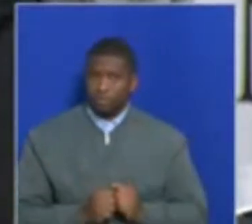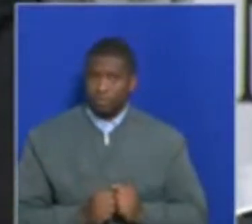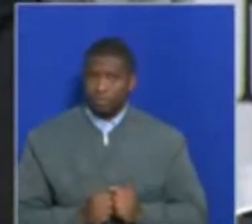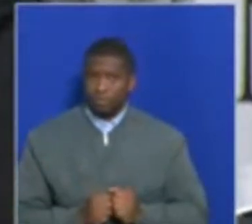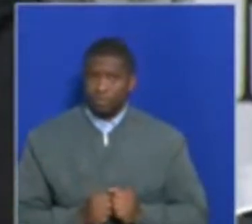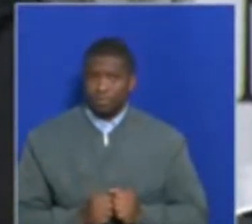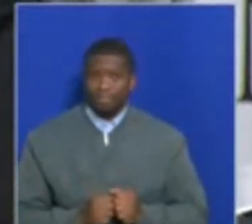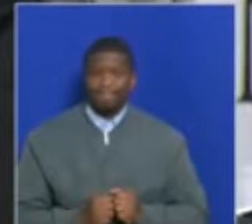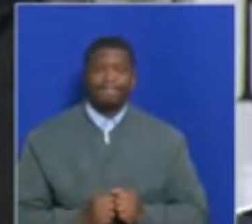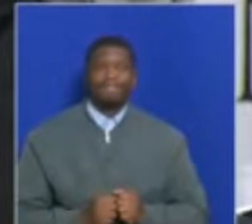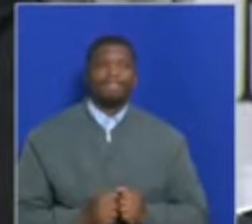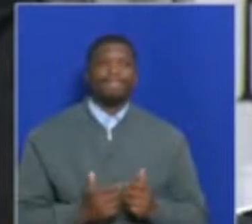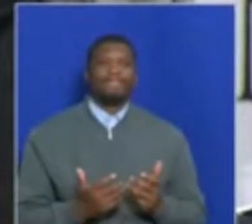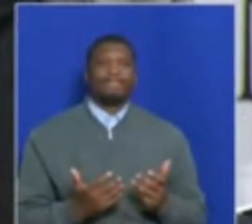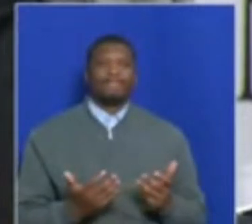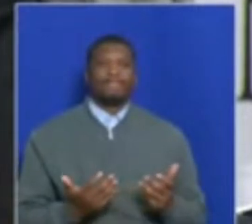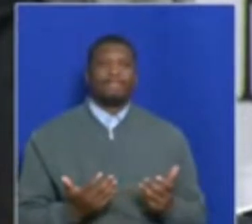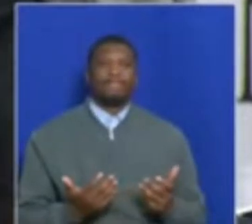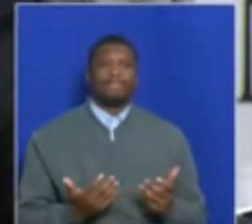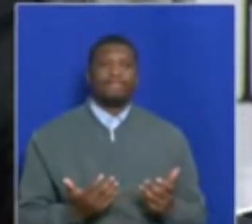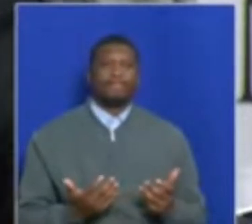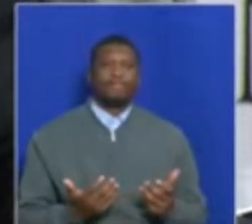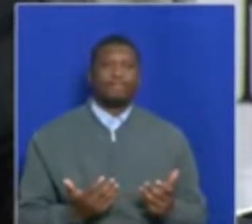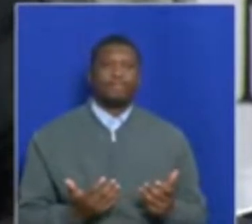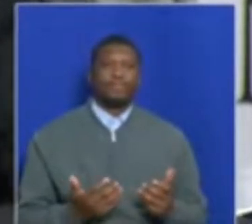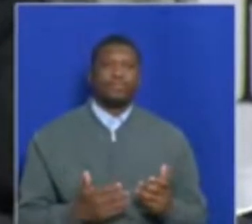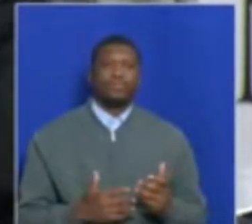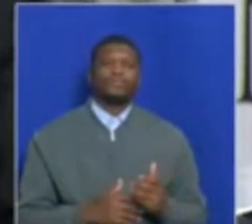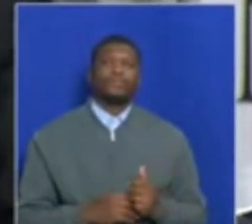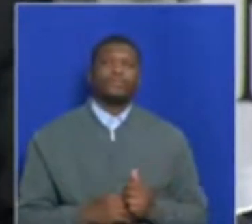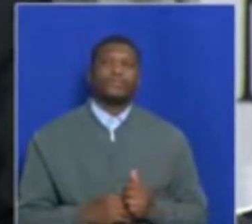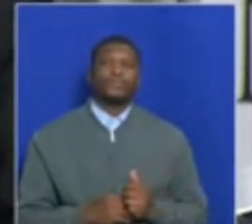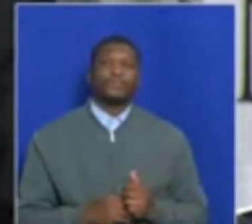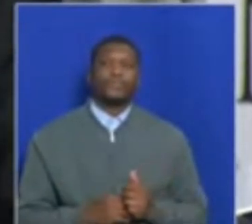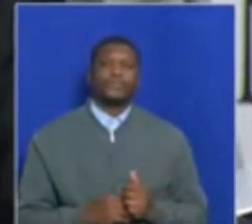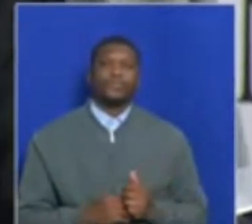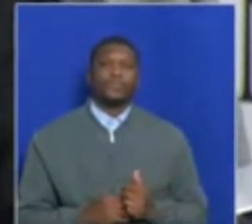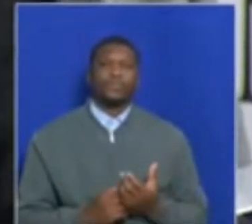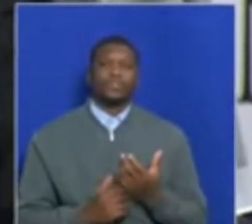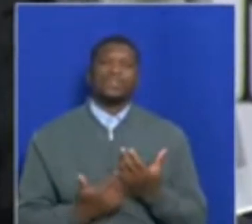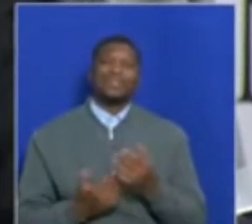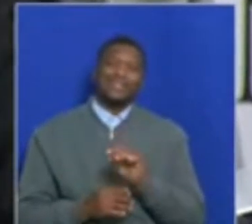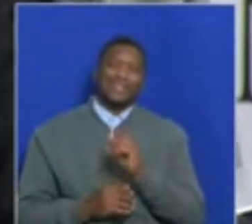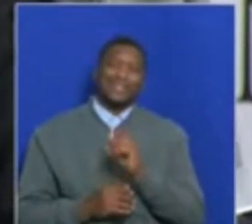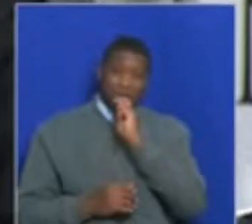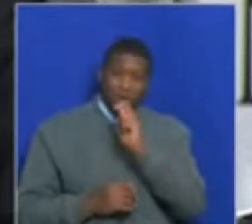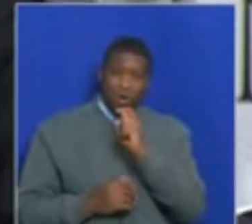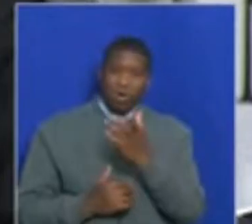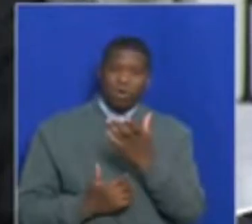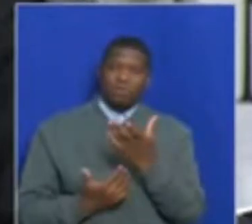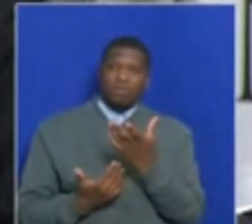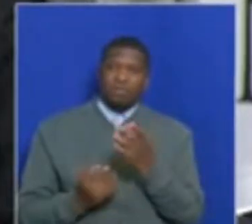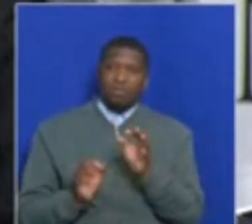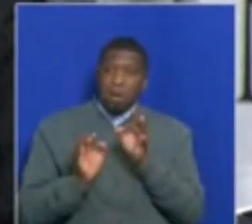In fact, there's a very gray area on how these task teams are constituted.